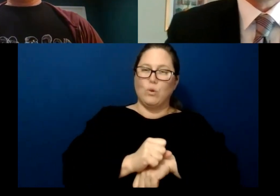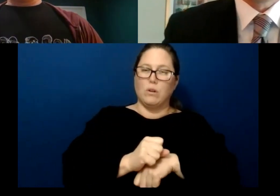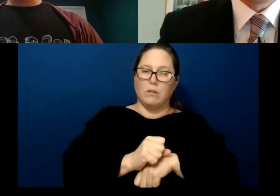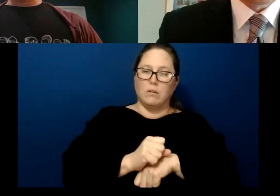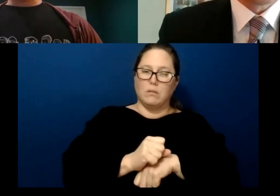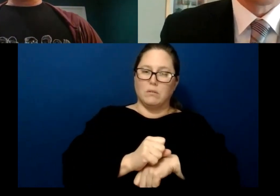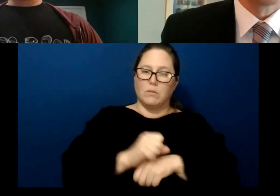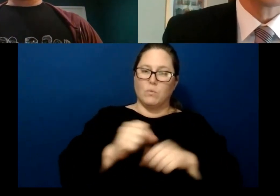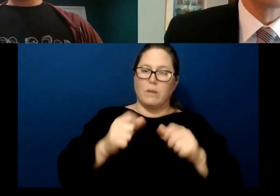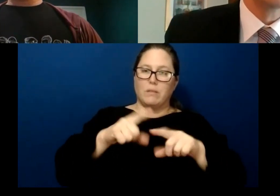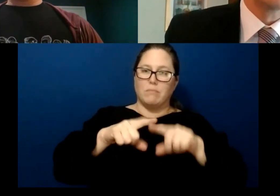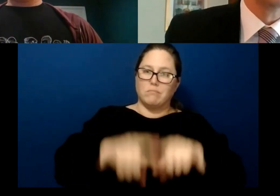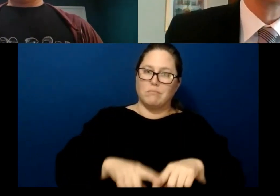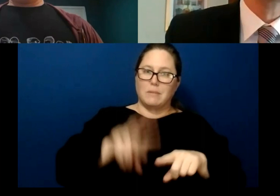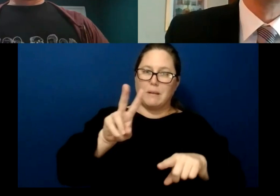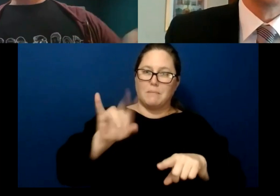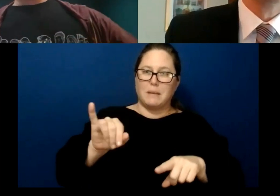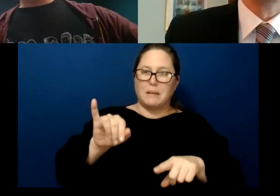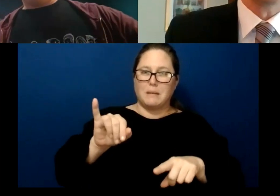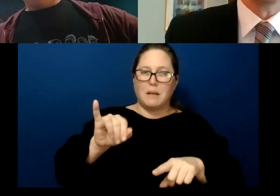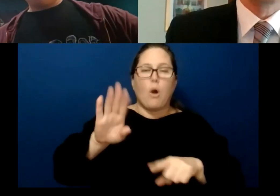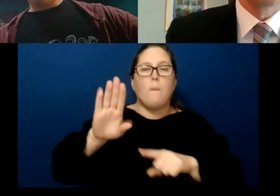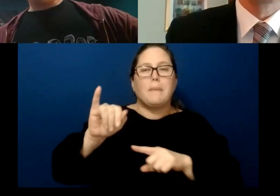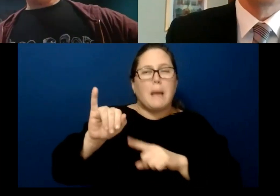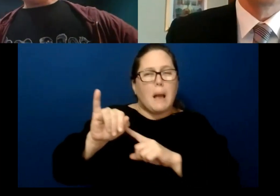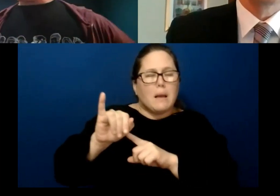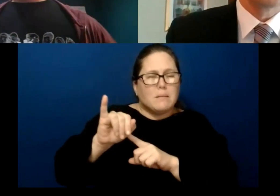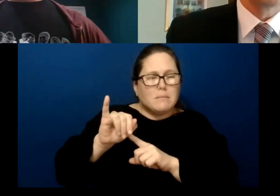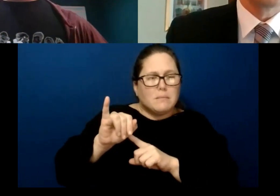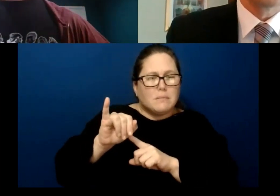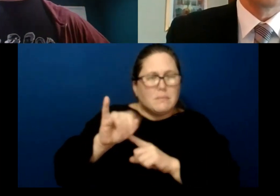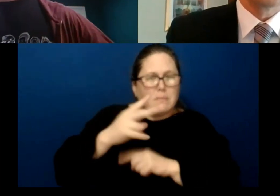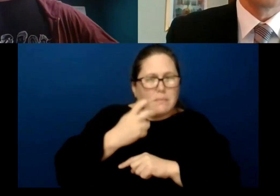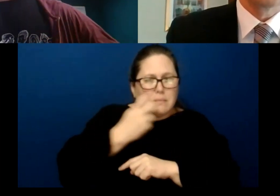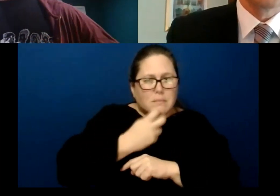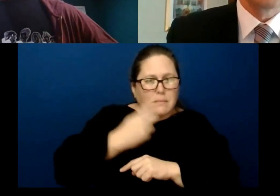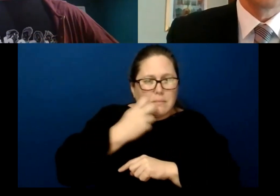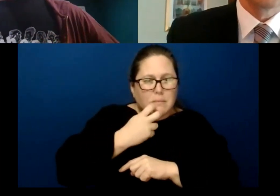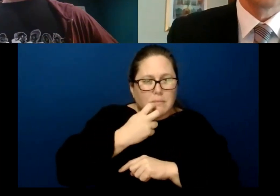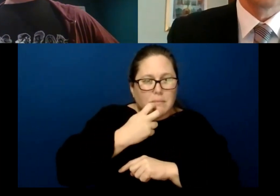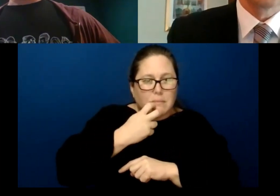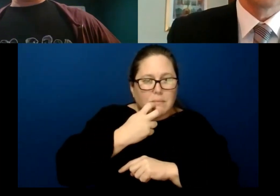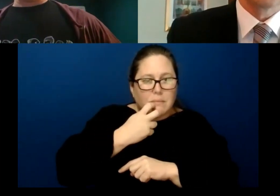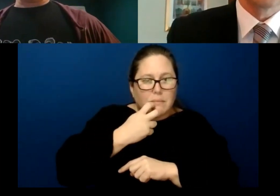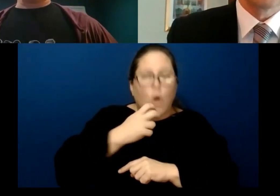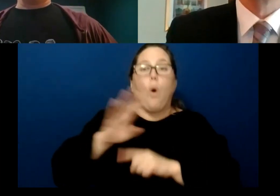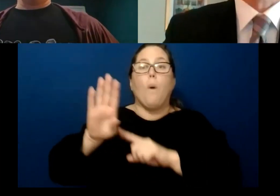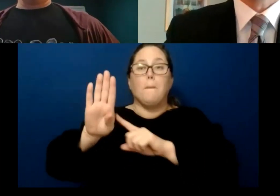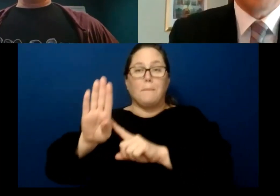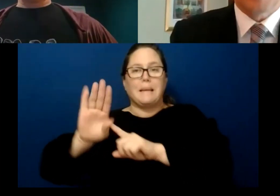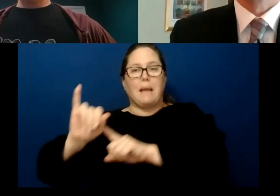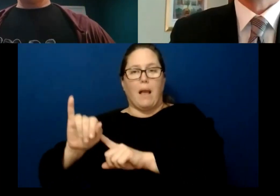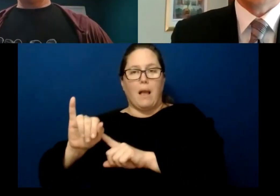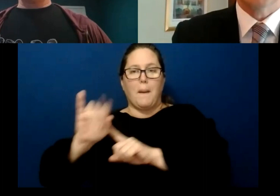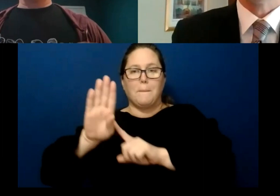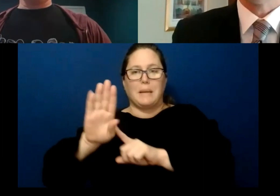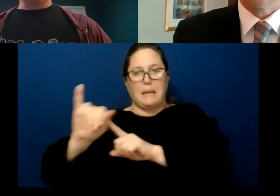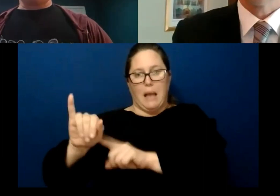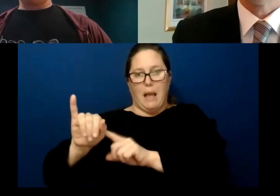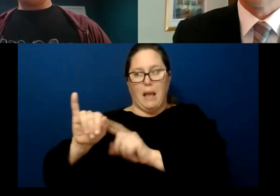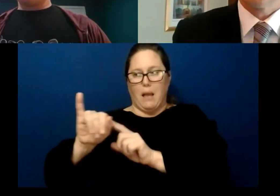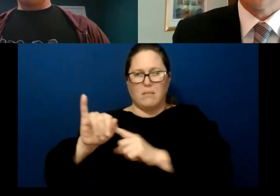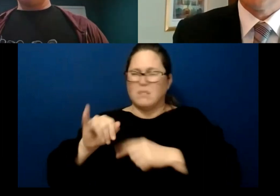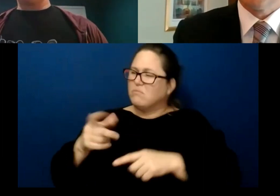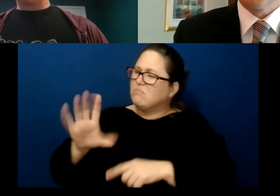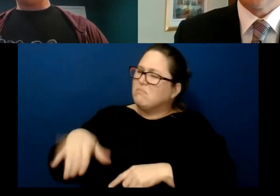team. And they're what does BI mean, Paul? That's a good question. So BI stands for business intelligence. And it can mean